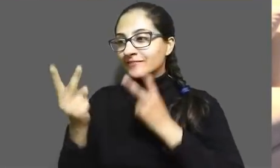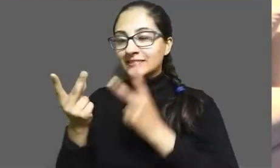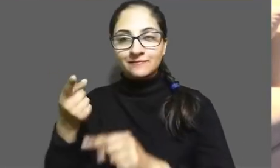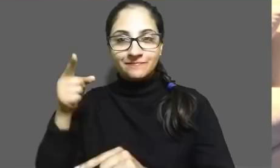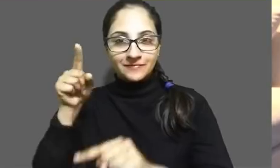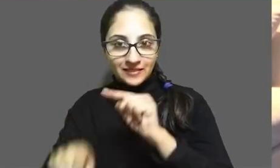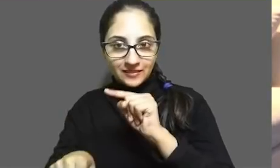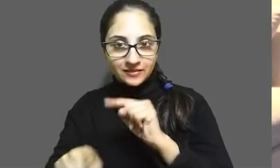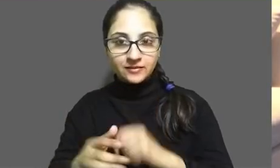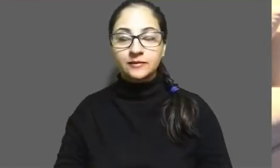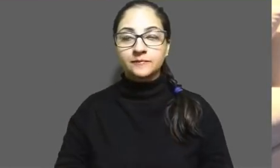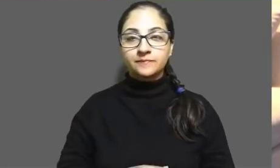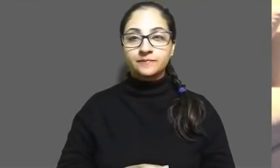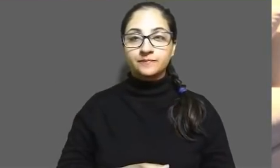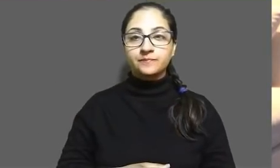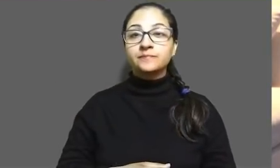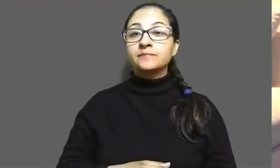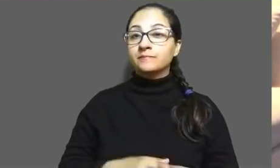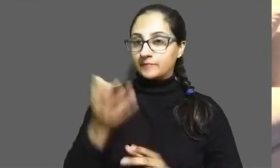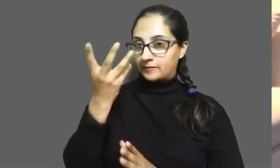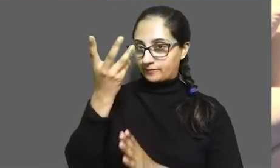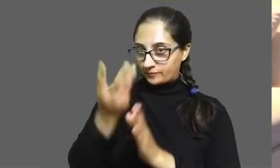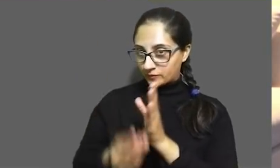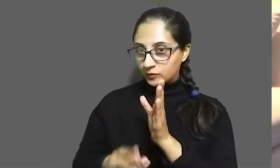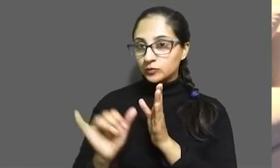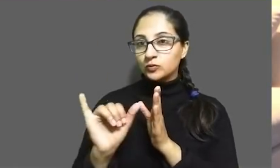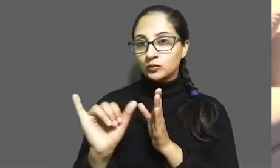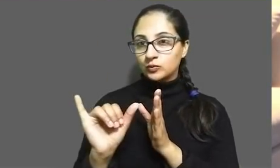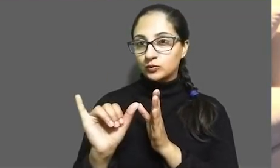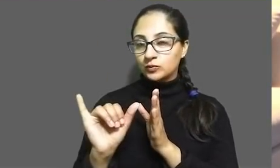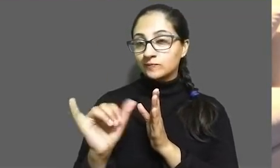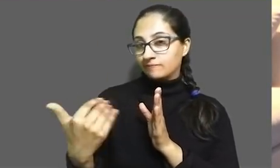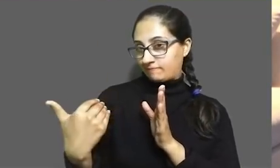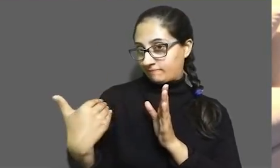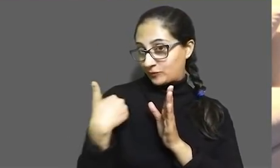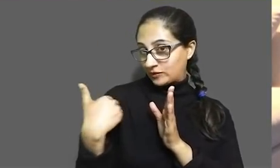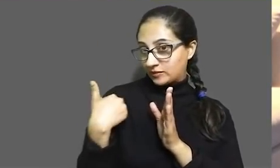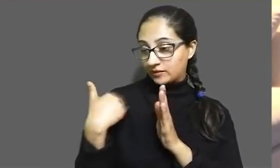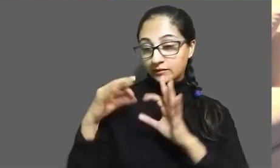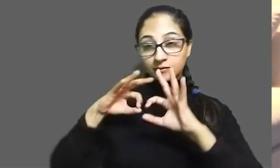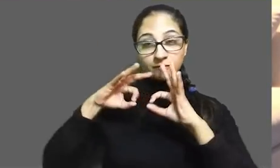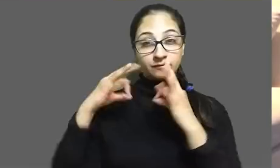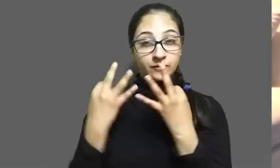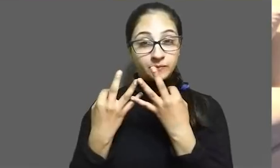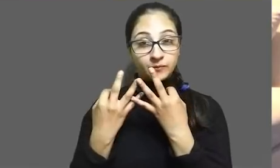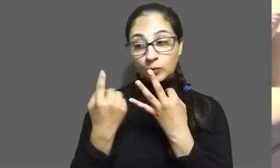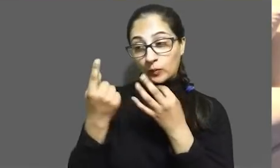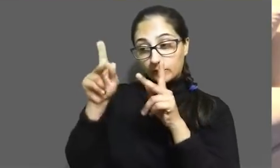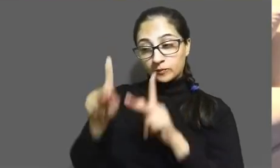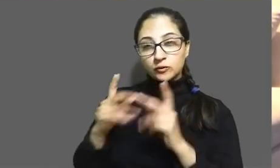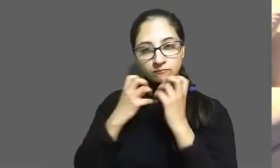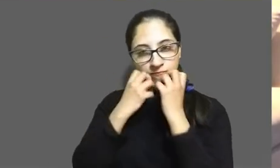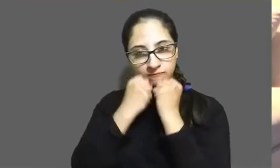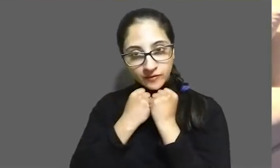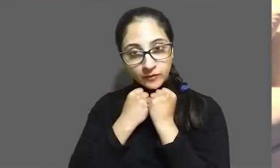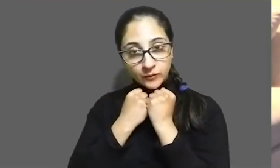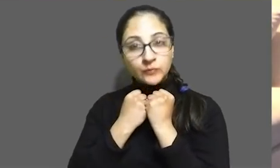yes, our family has also experienced a significant loss of a dear family